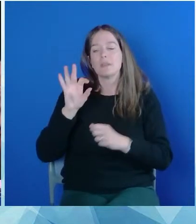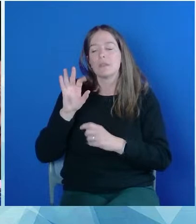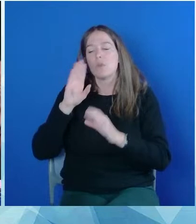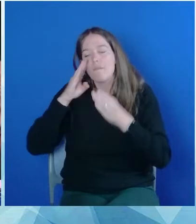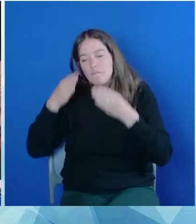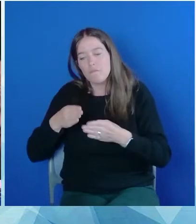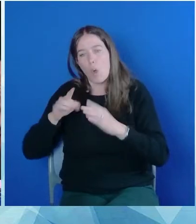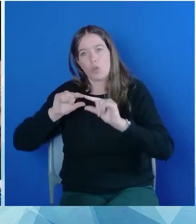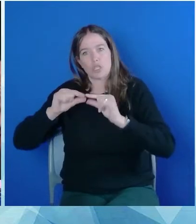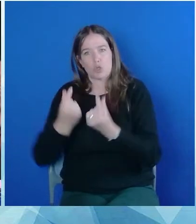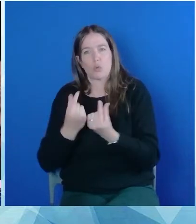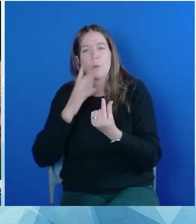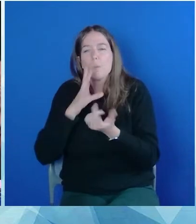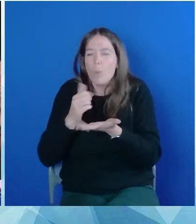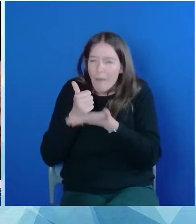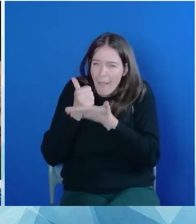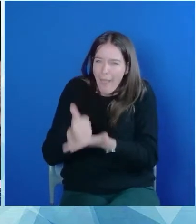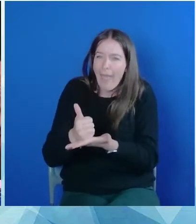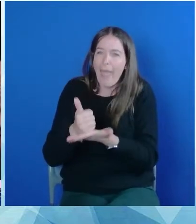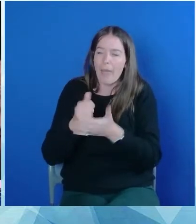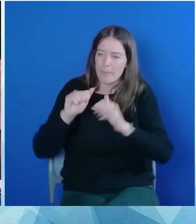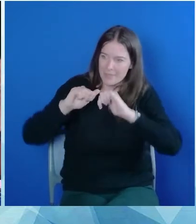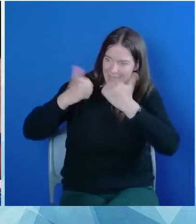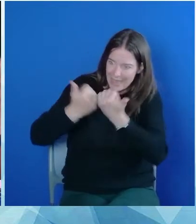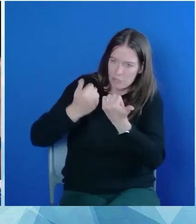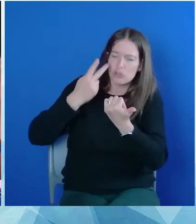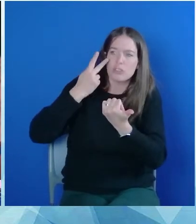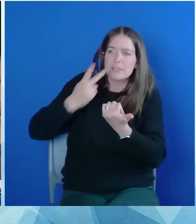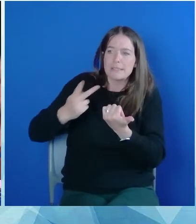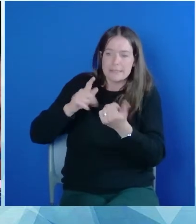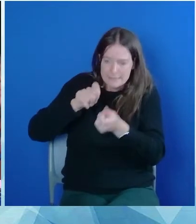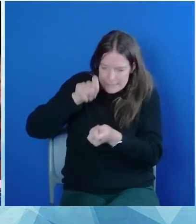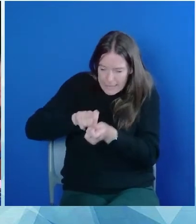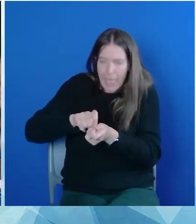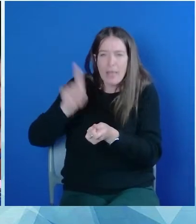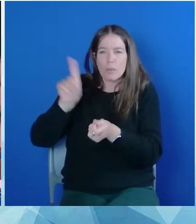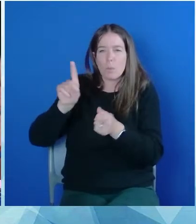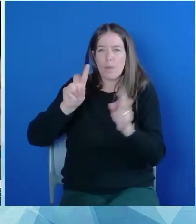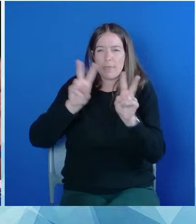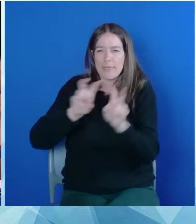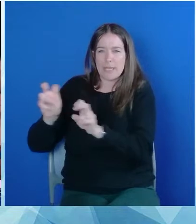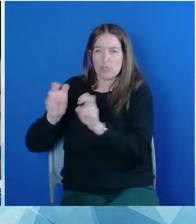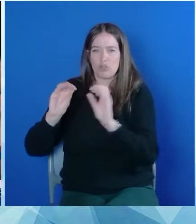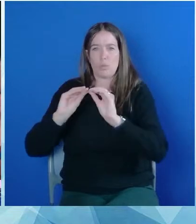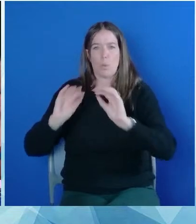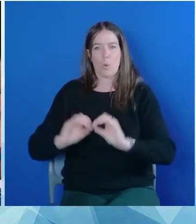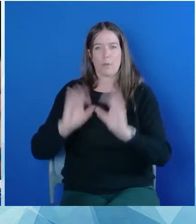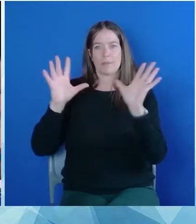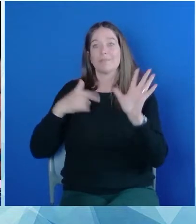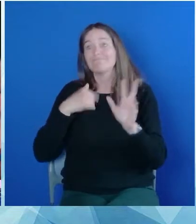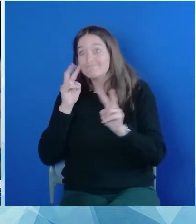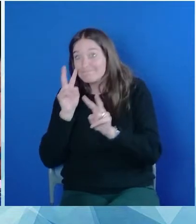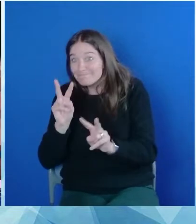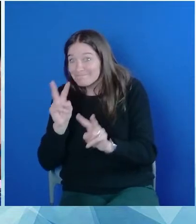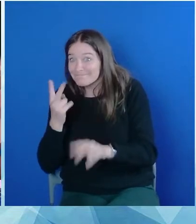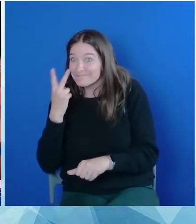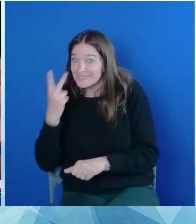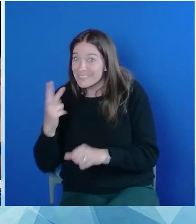agency to see where those issues are much more clearly. So I'm very much looking forward to seeing the